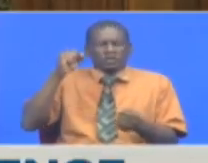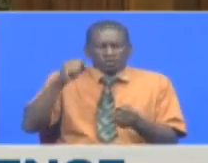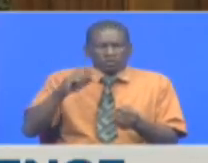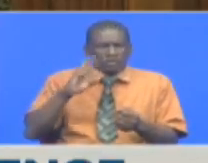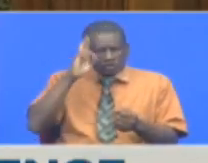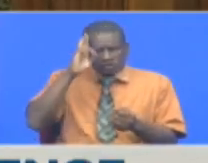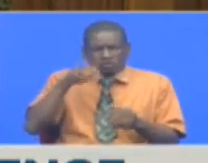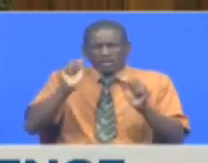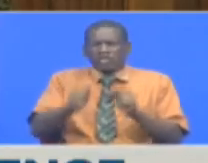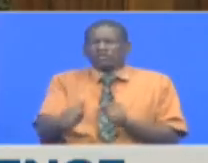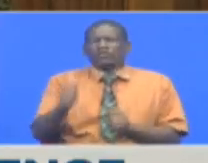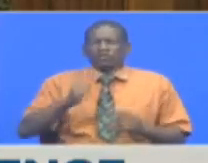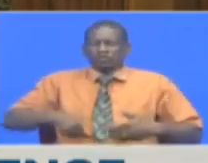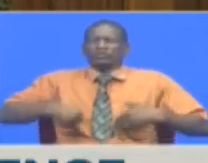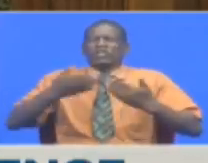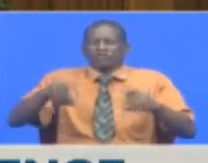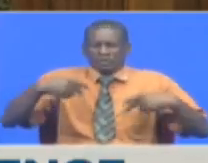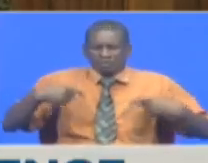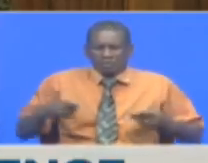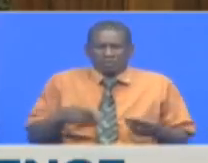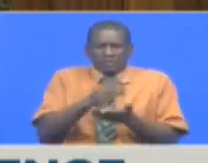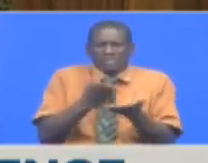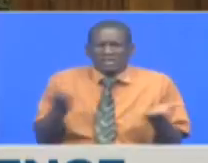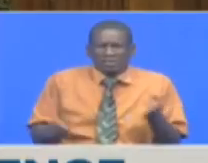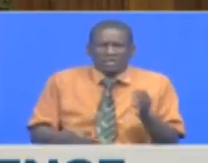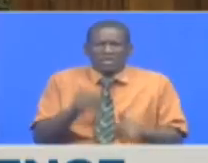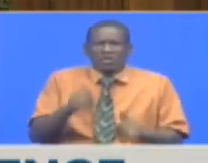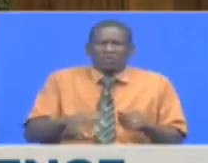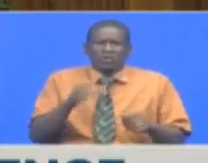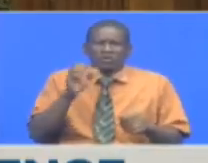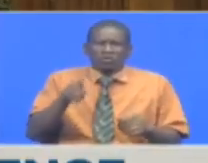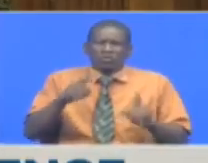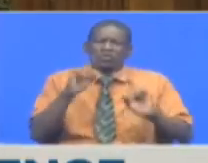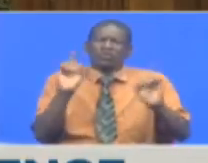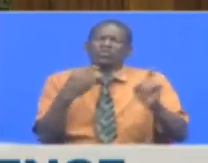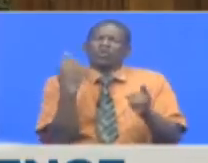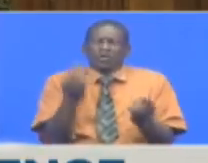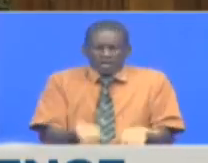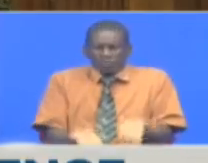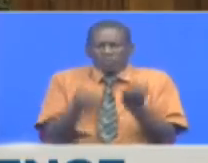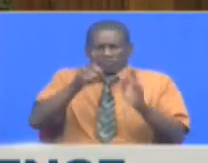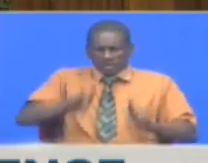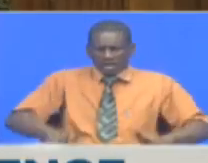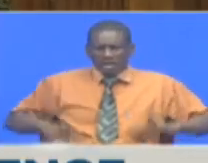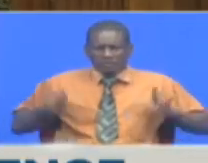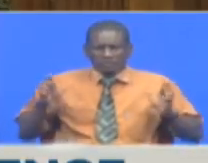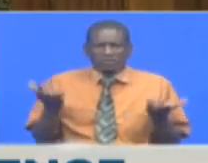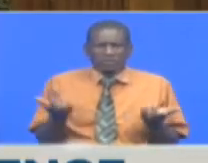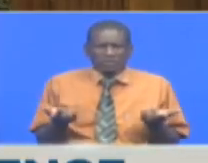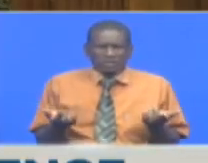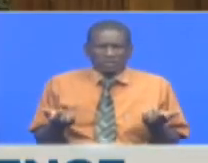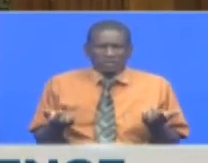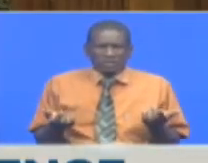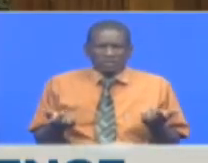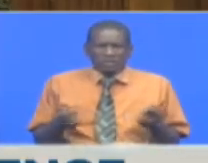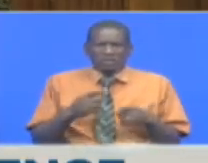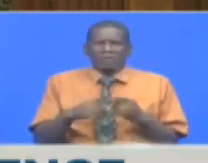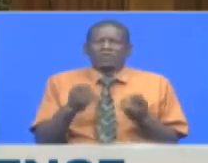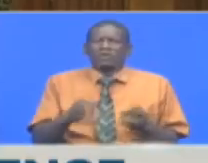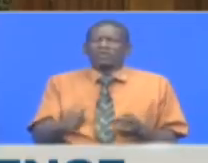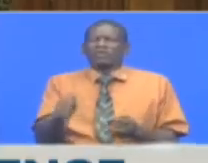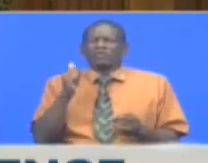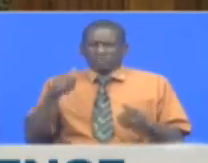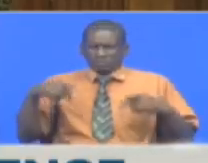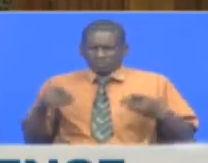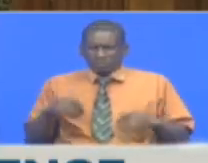people something that would have not only improved their lives and livelihoods, but made Kenya that